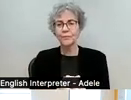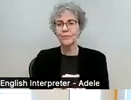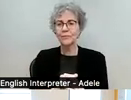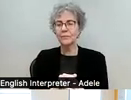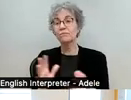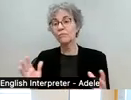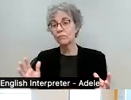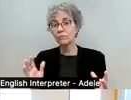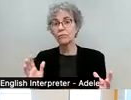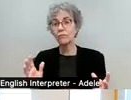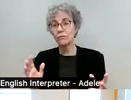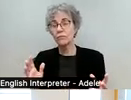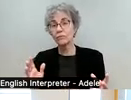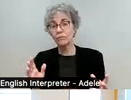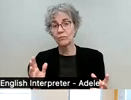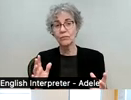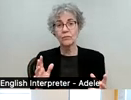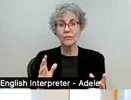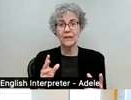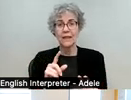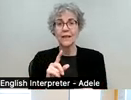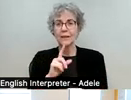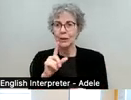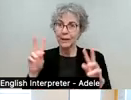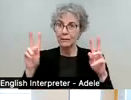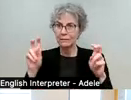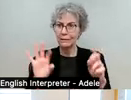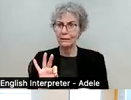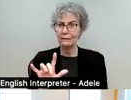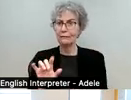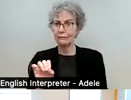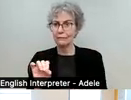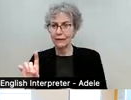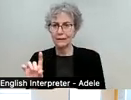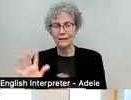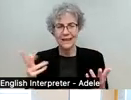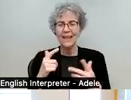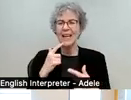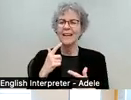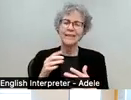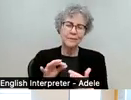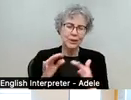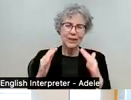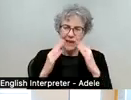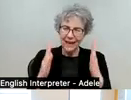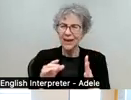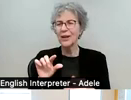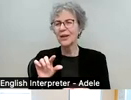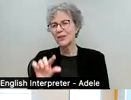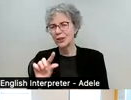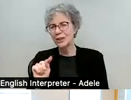There's been a real flood, I will say, of housing, especially in Toronto and some of the GTA area, Greater Toronto